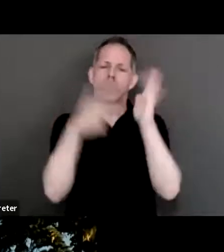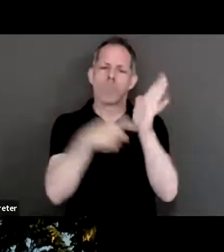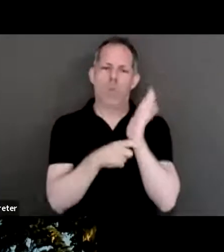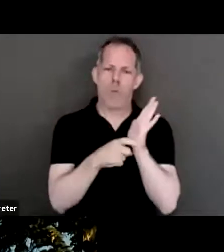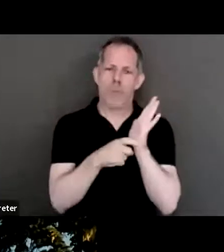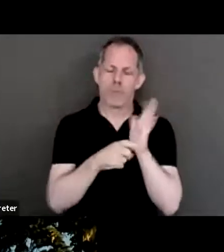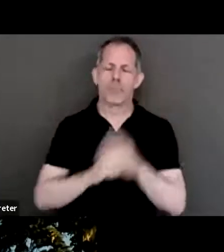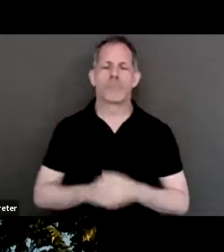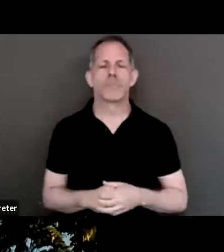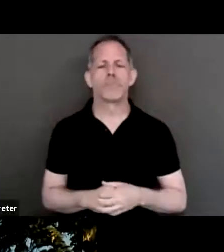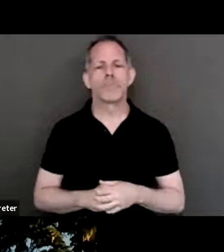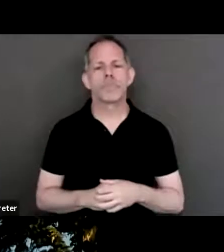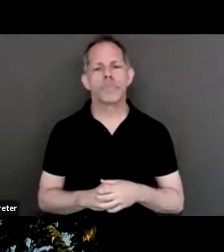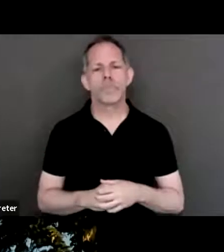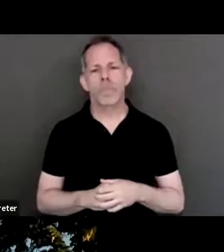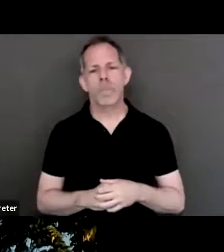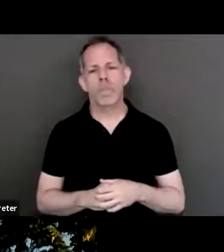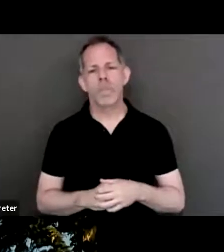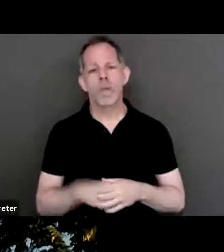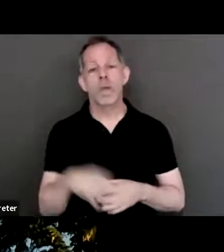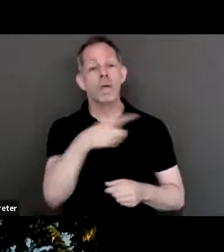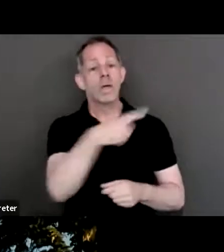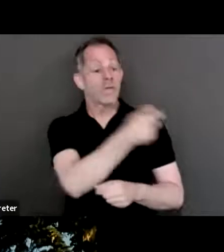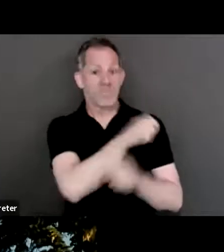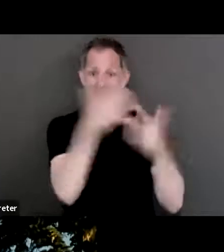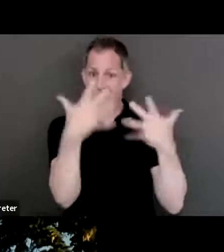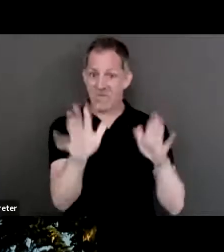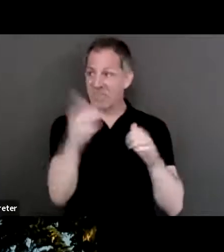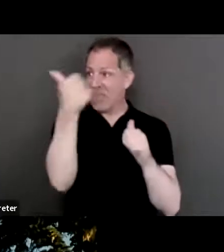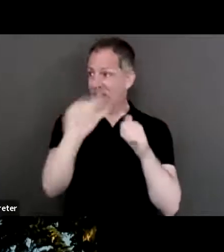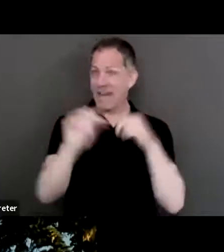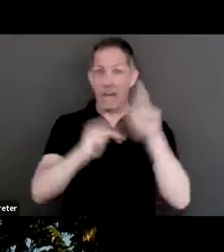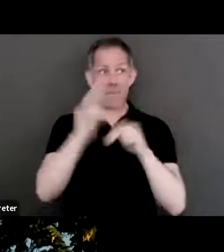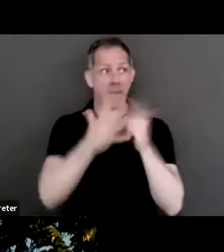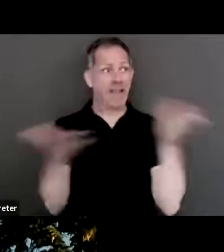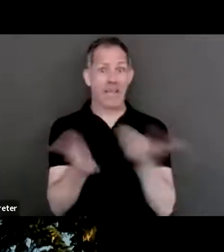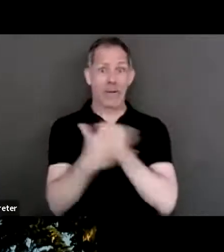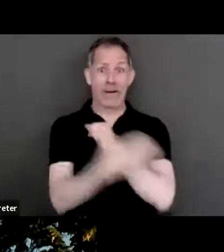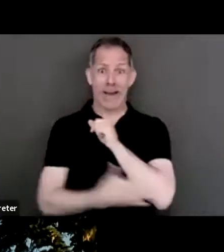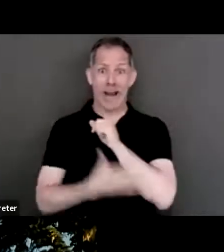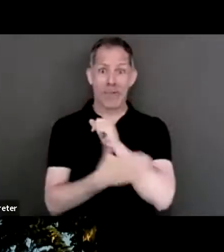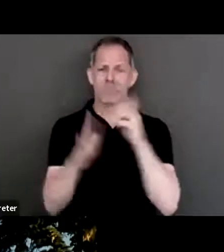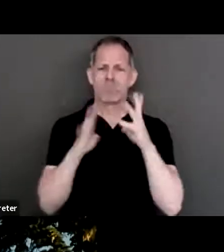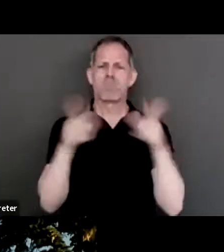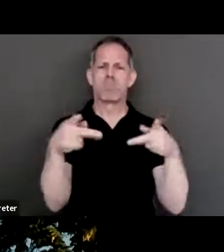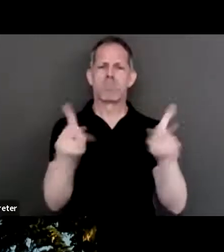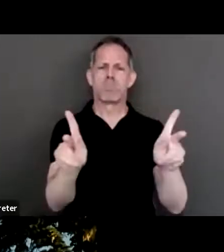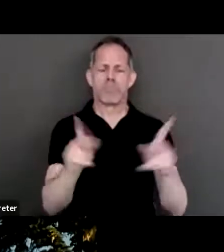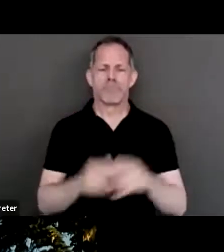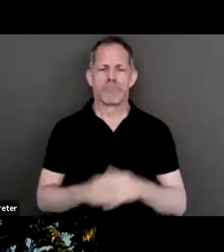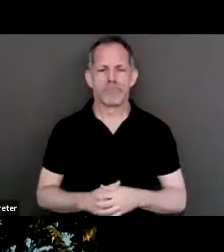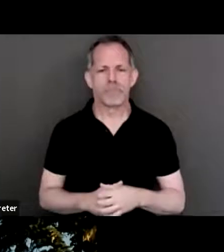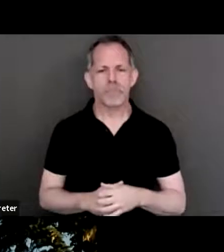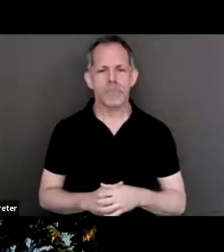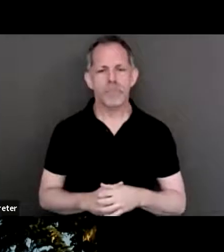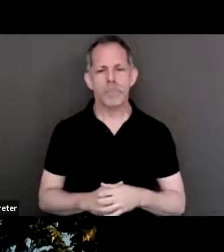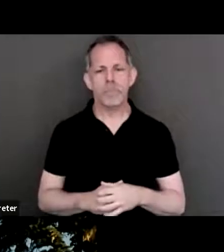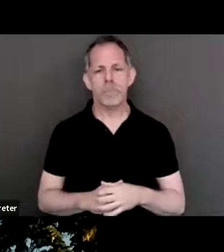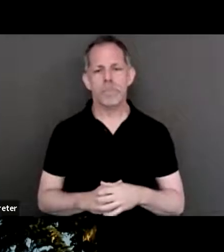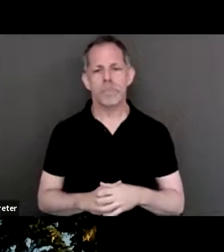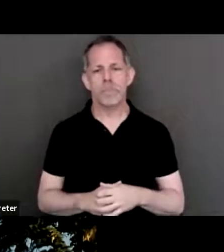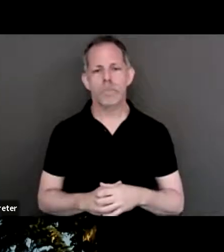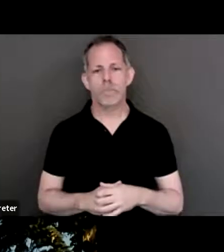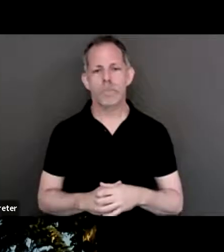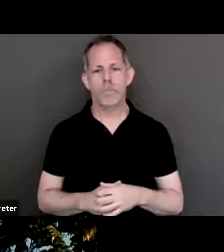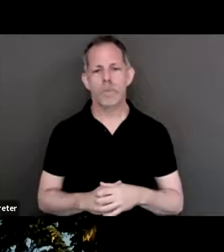you can enter the building without a mask. So those would be the rules. Pretty close to being out of this. Things are opening up. It feels great.